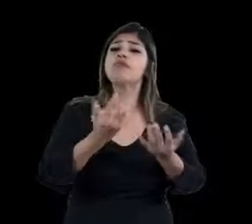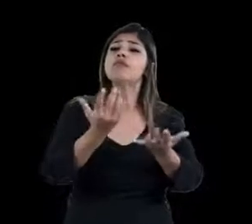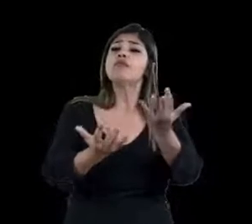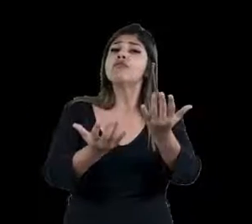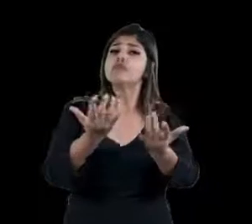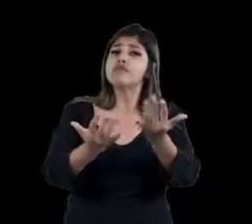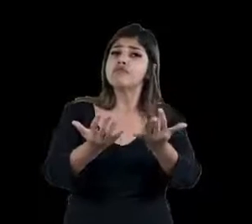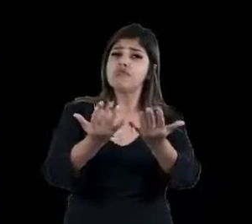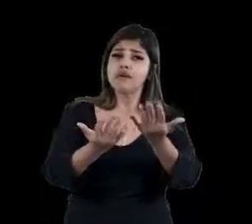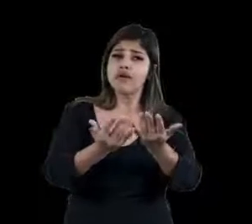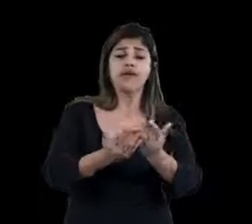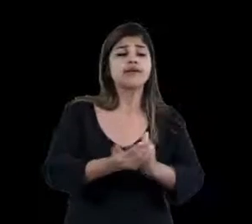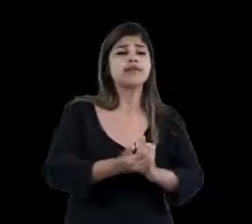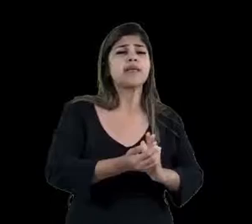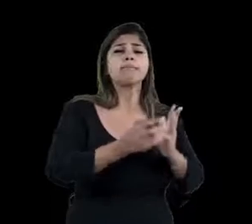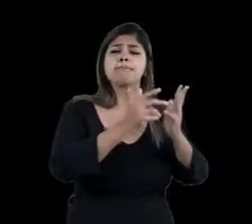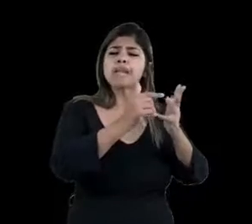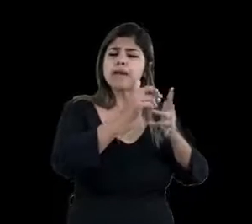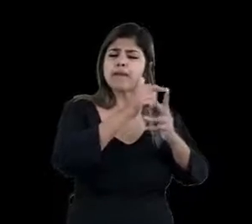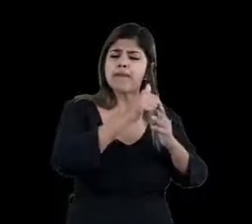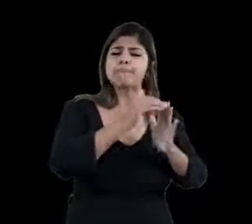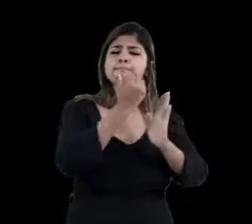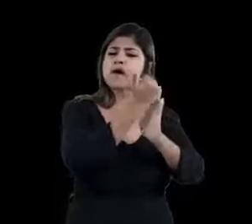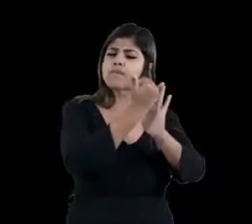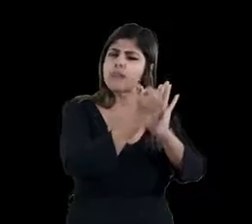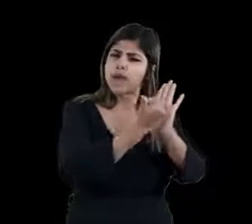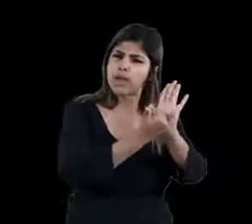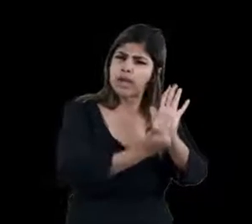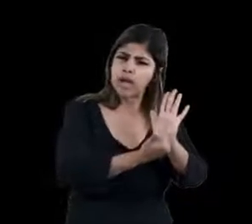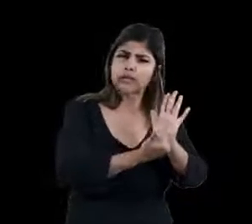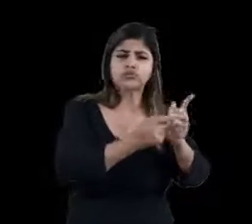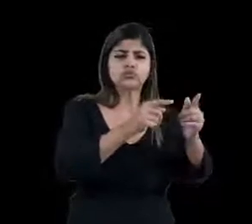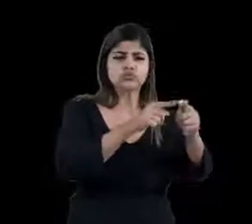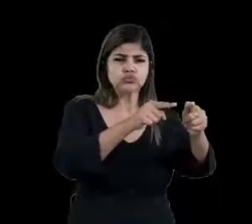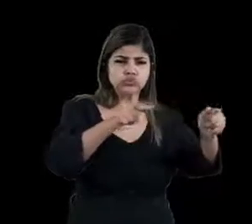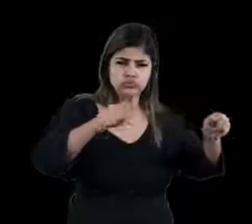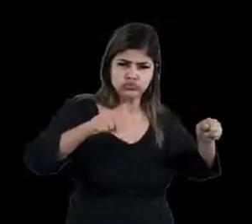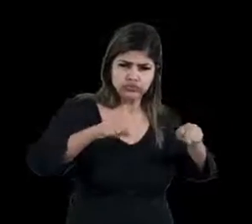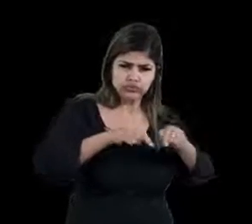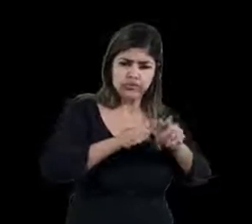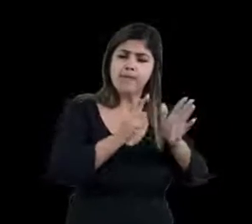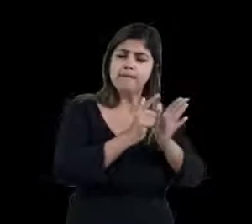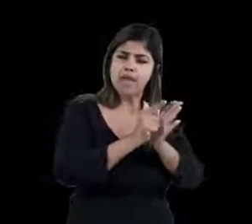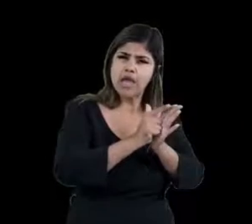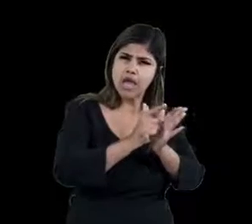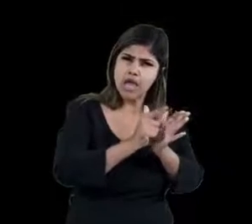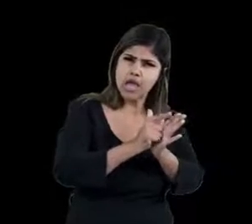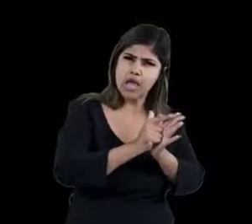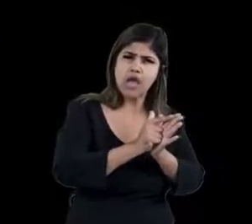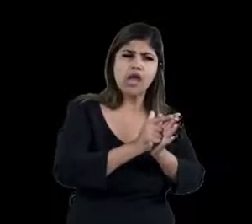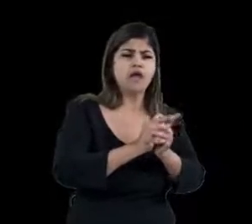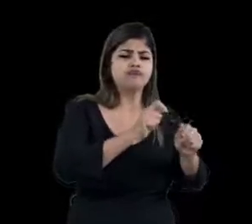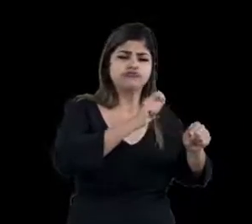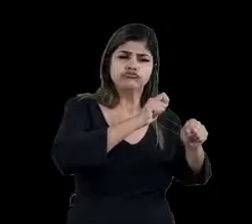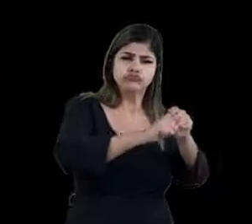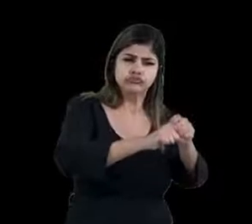the fire that is our fourth natural element. Here are all the steps of this experience. Build a grill,